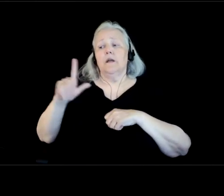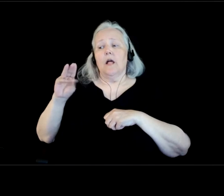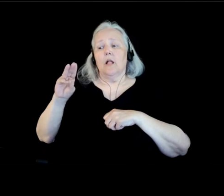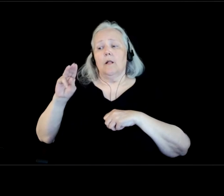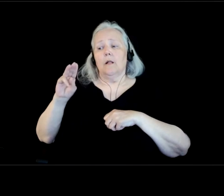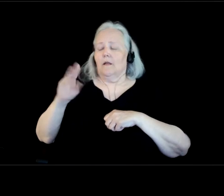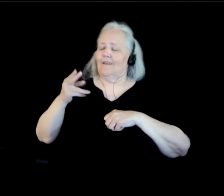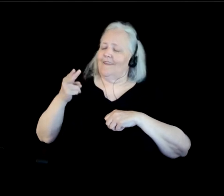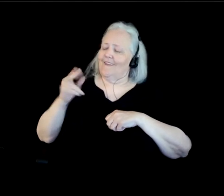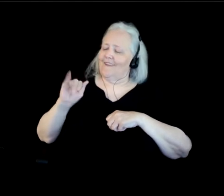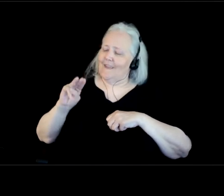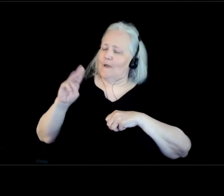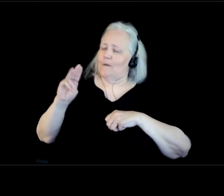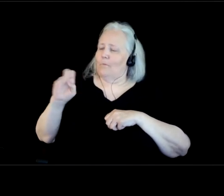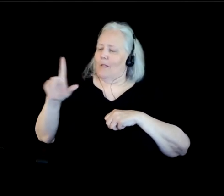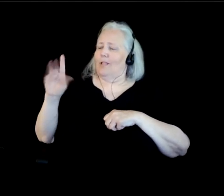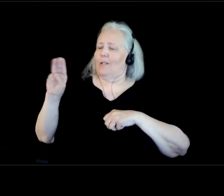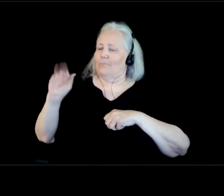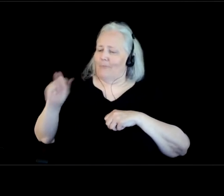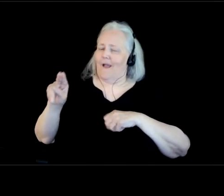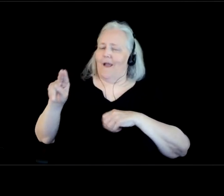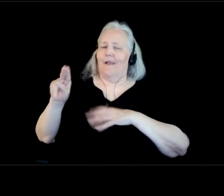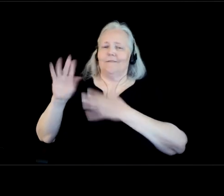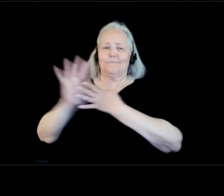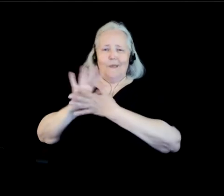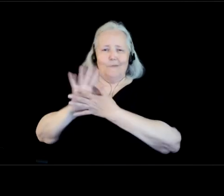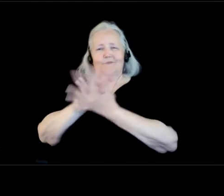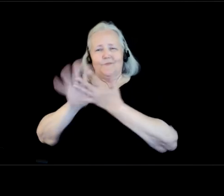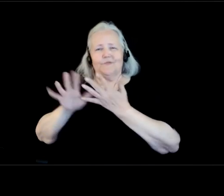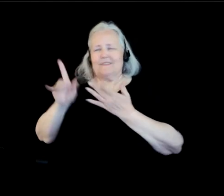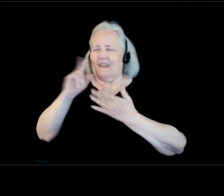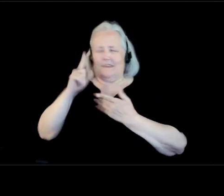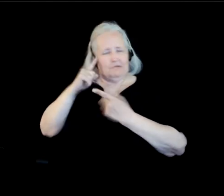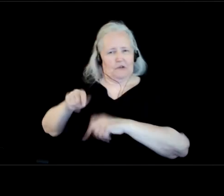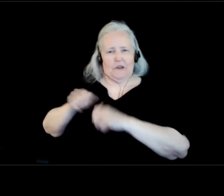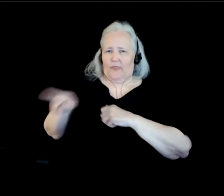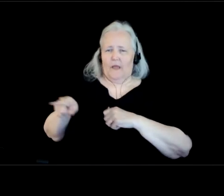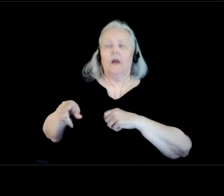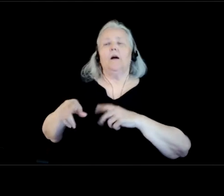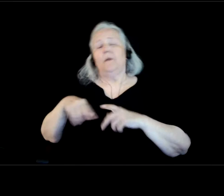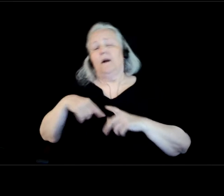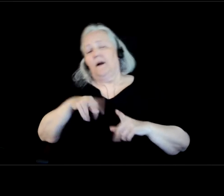1998, I see there being a lot of potential for the next